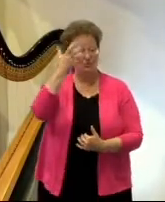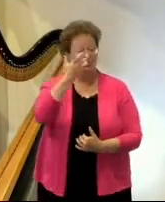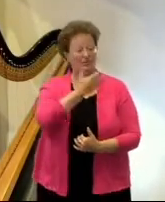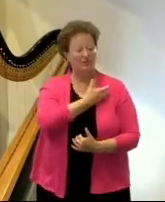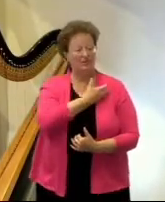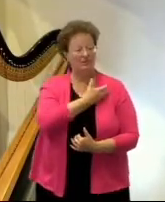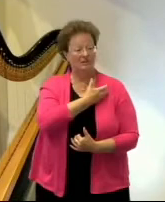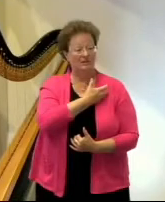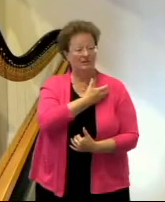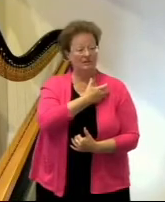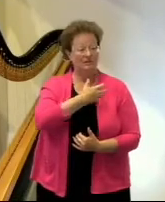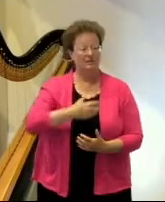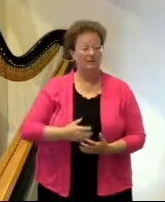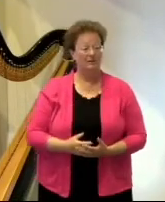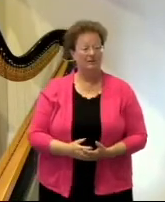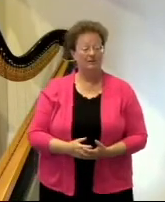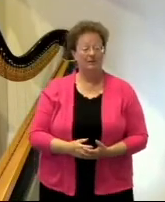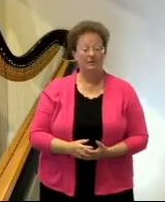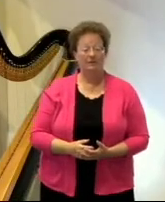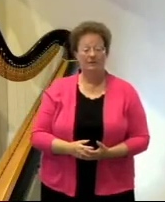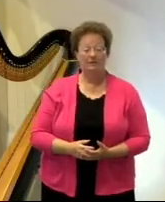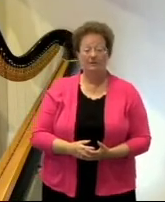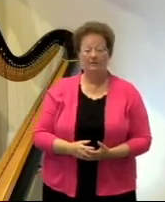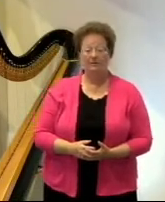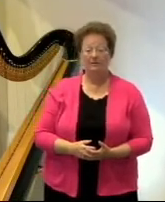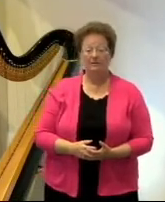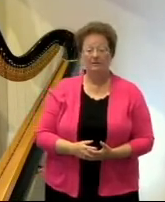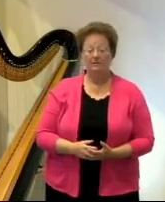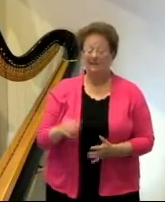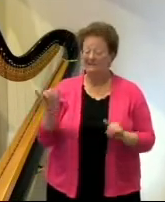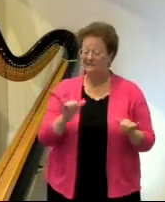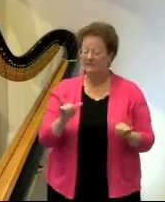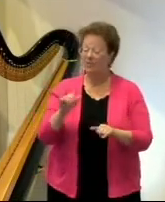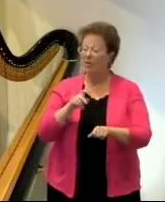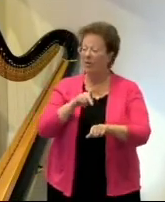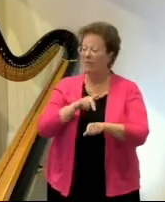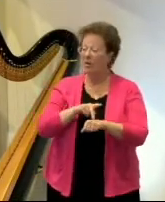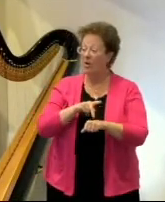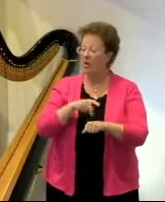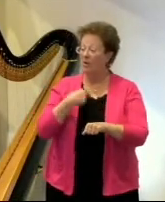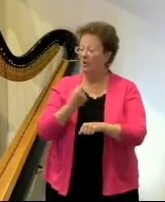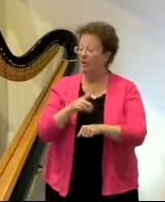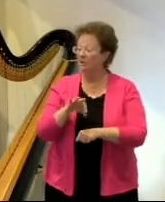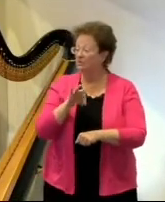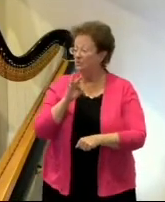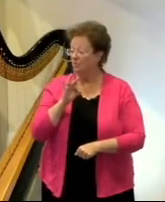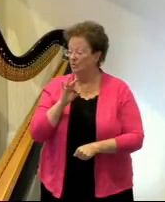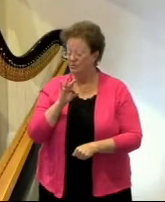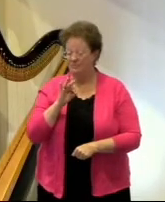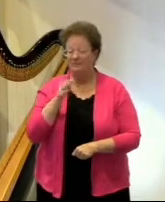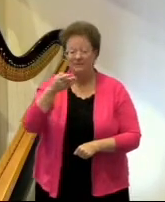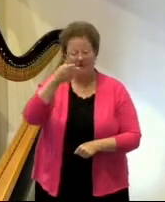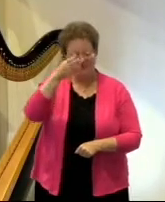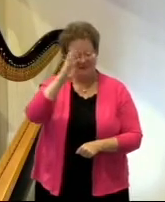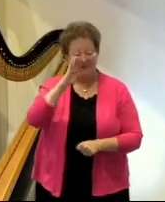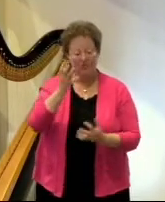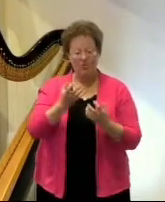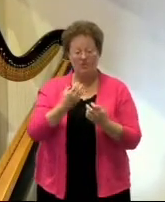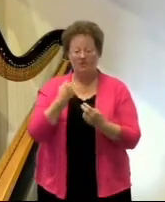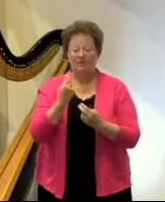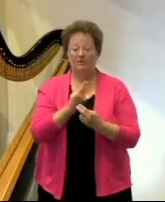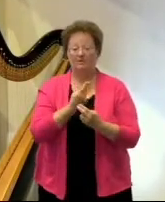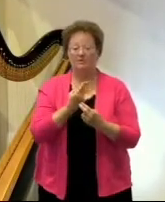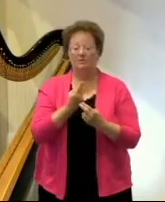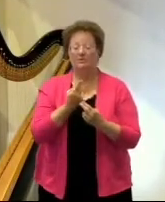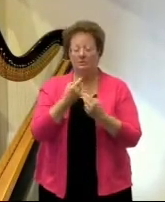we do by grace. Like Paul, we are chosen instruments to proclaim the gospel.